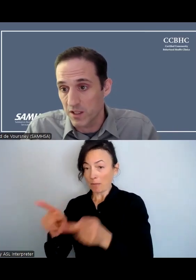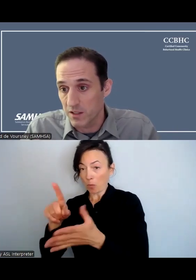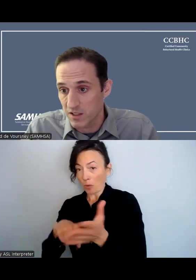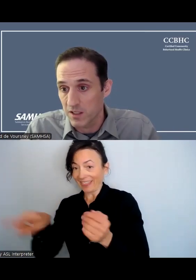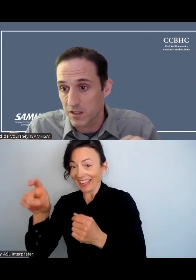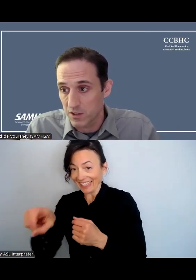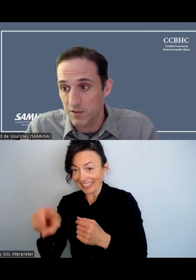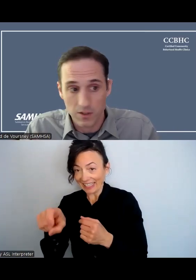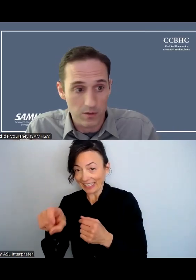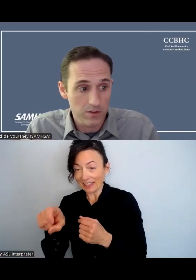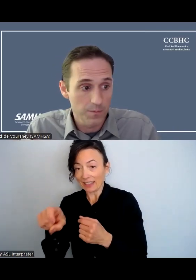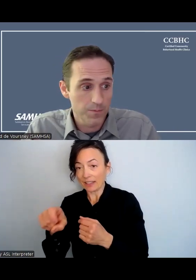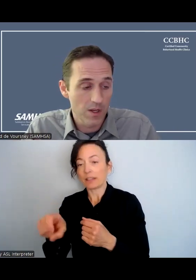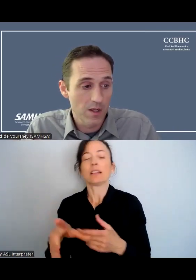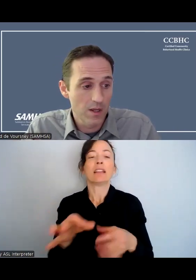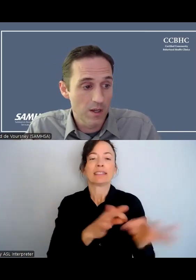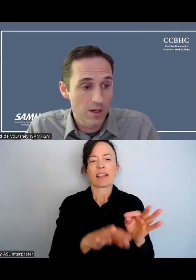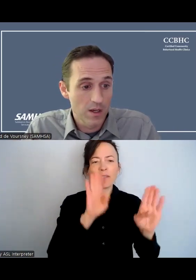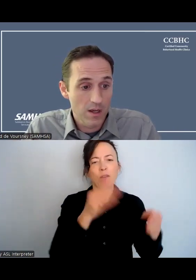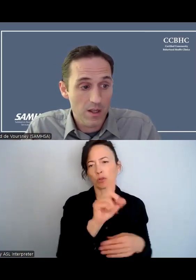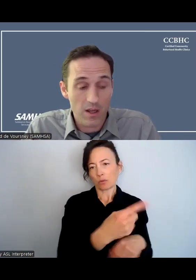together based on disconnected service codes.